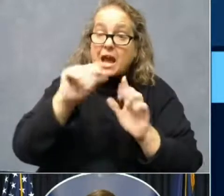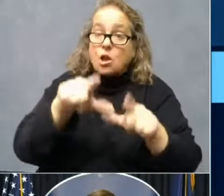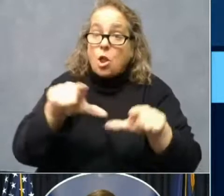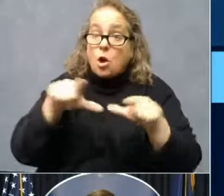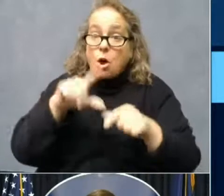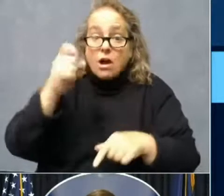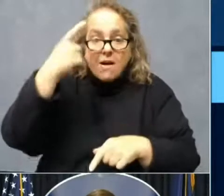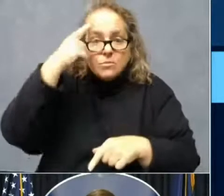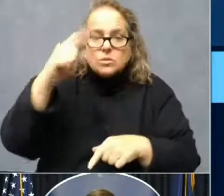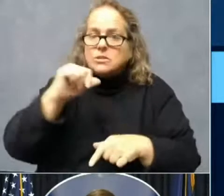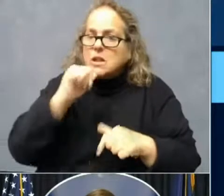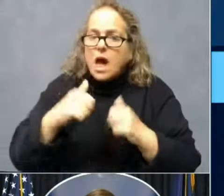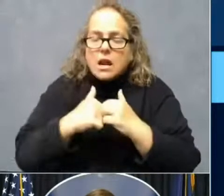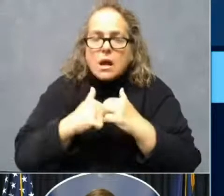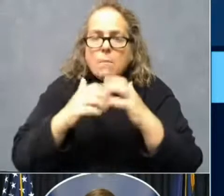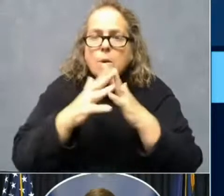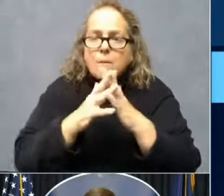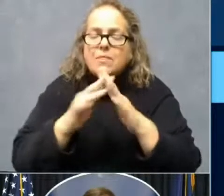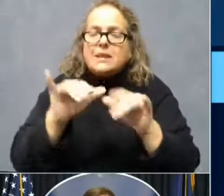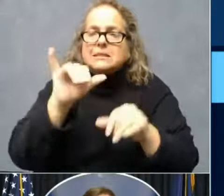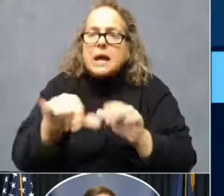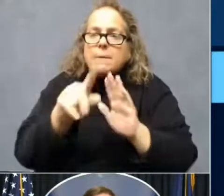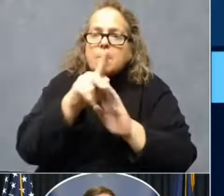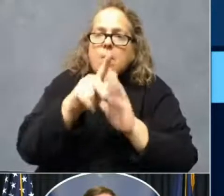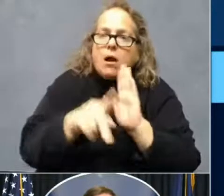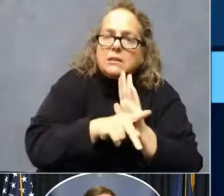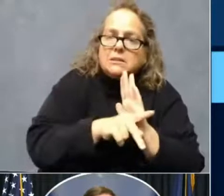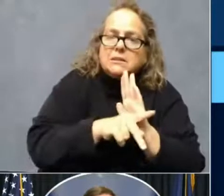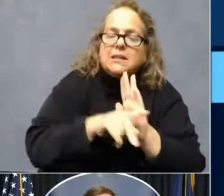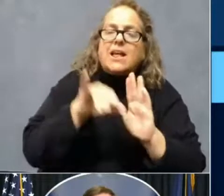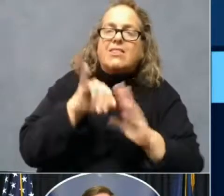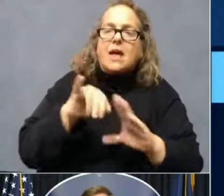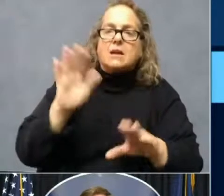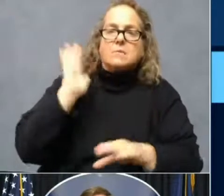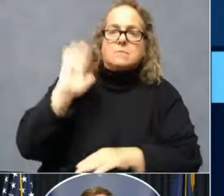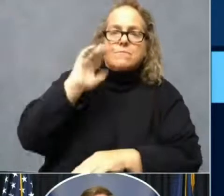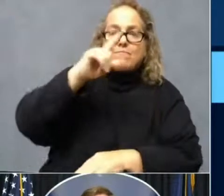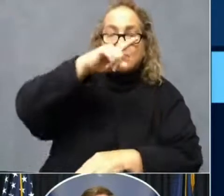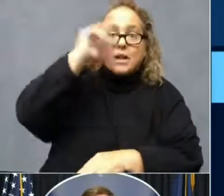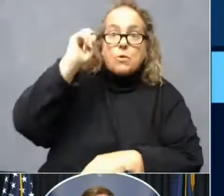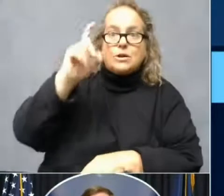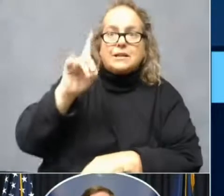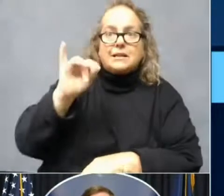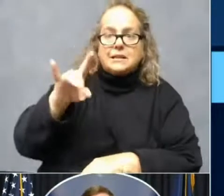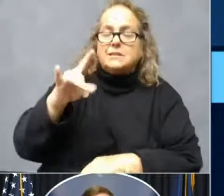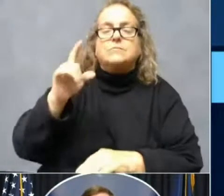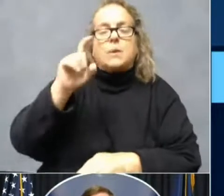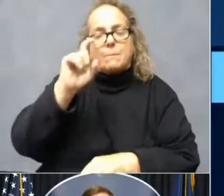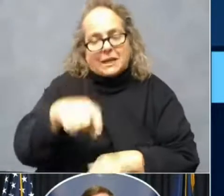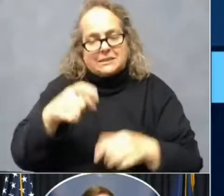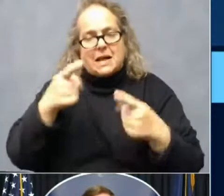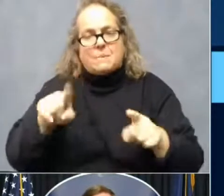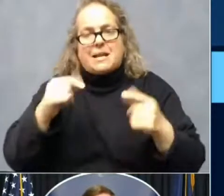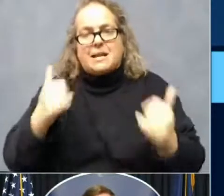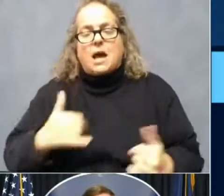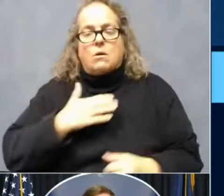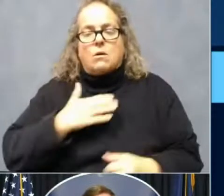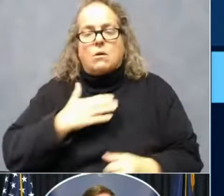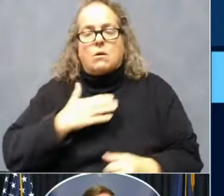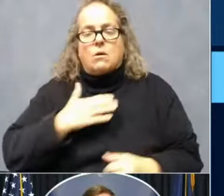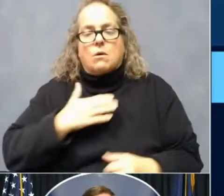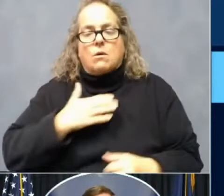policies that stem the tide of the summer surge, that must happen now. This is exactly what we